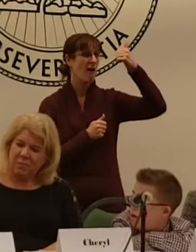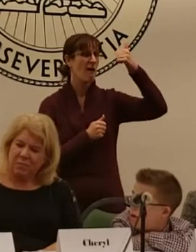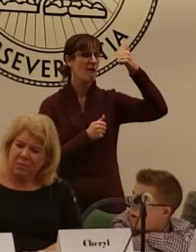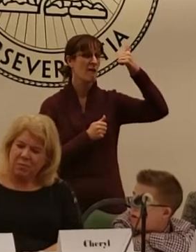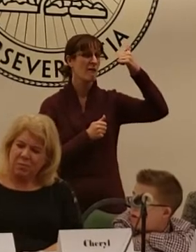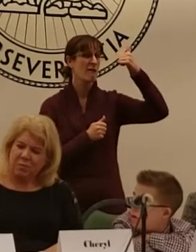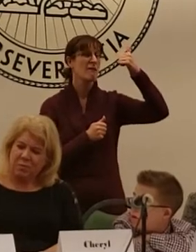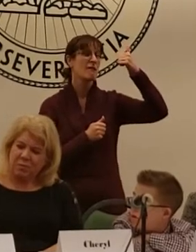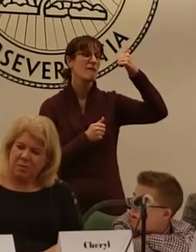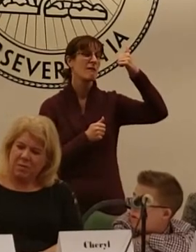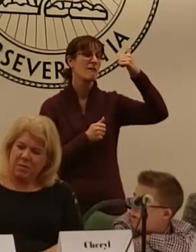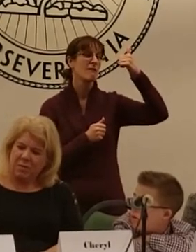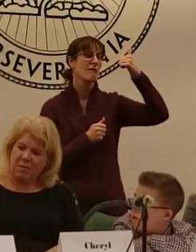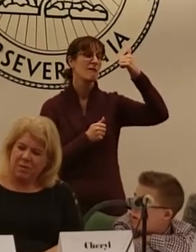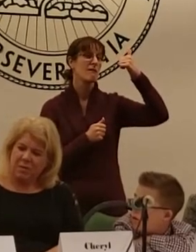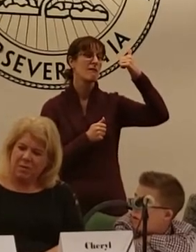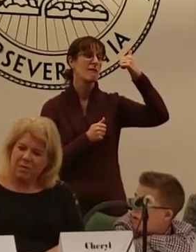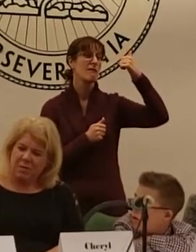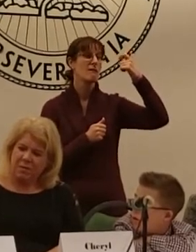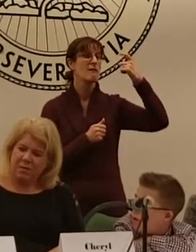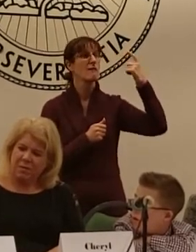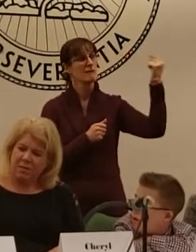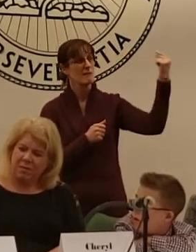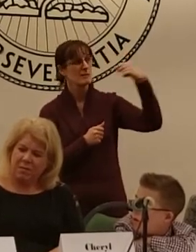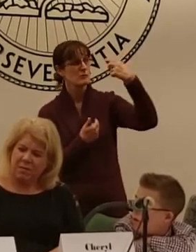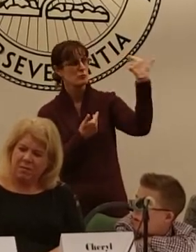came to my meeting